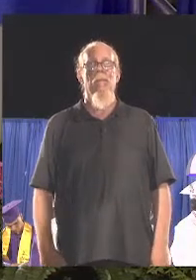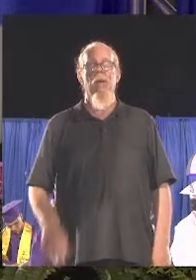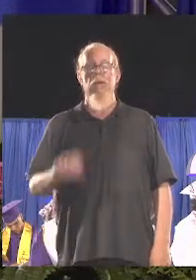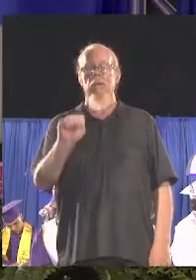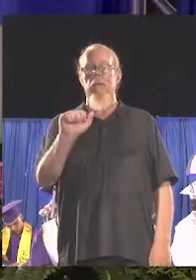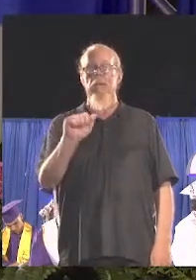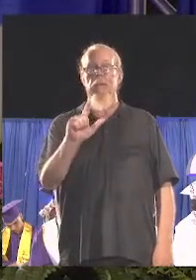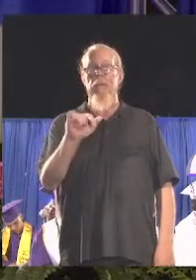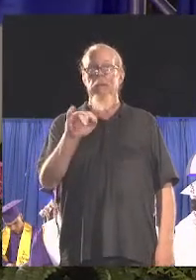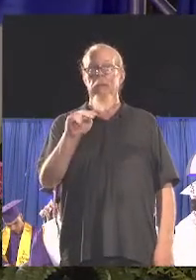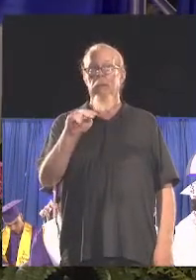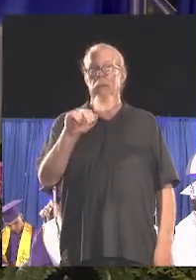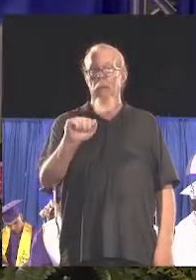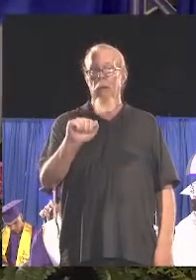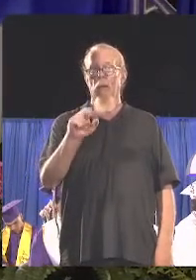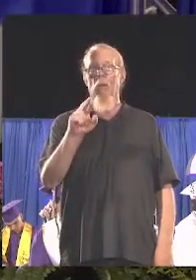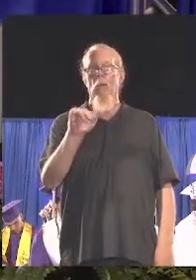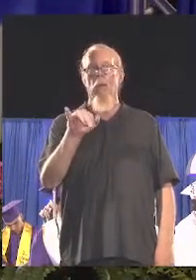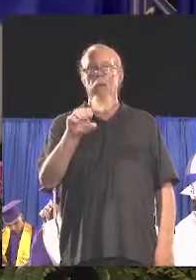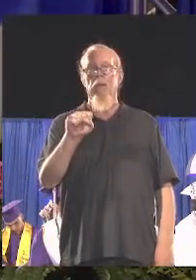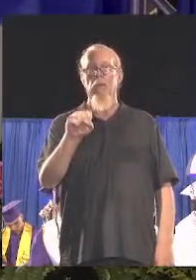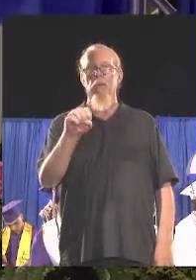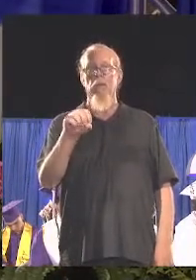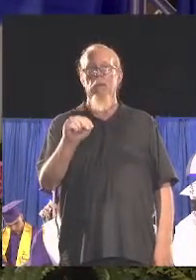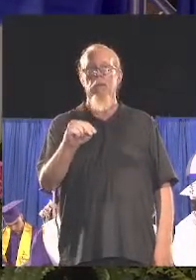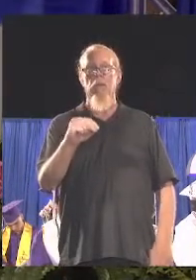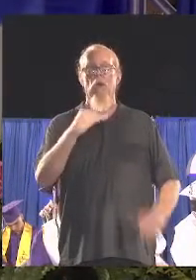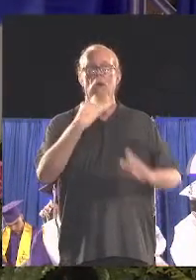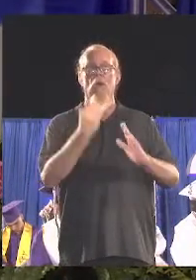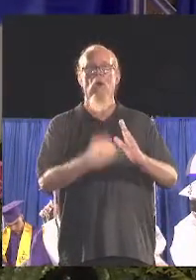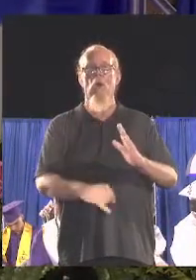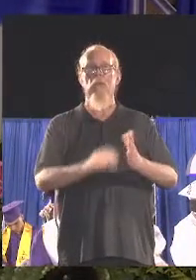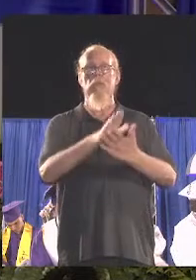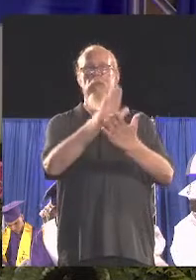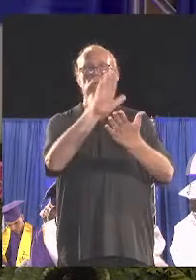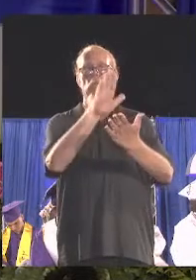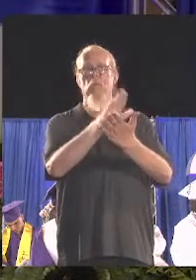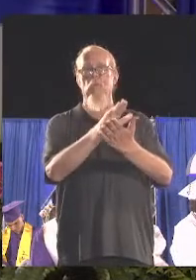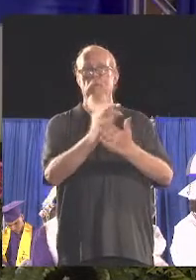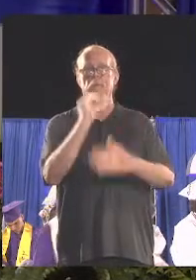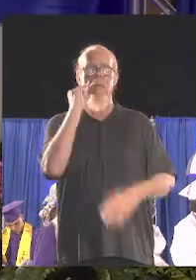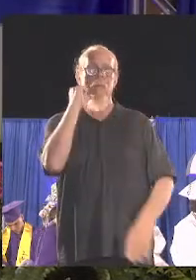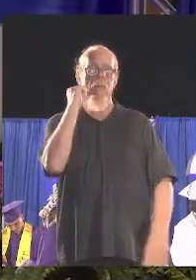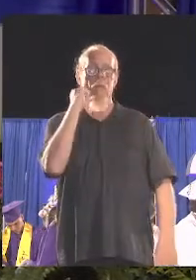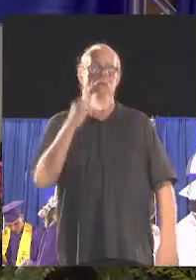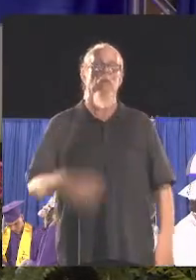Selena S. Racin, Art Institute of San Antonio.